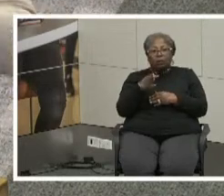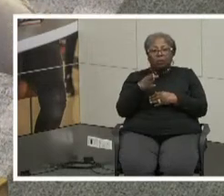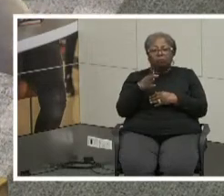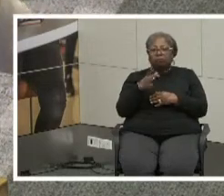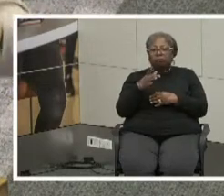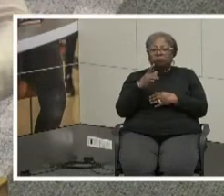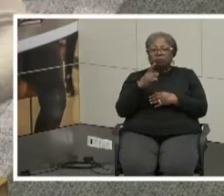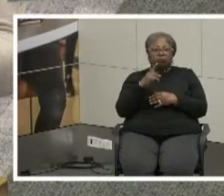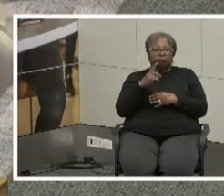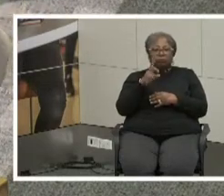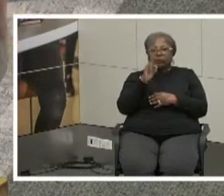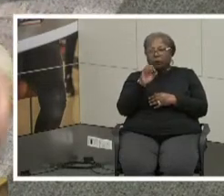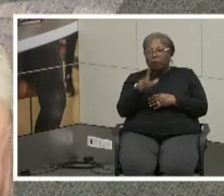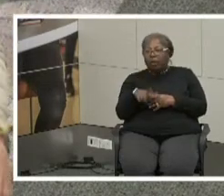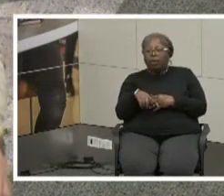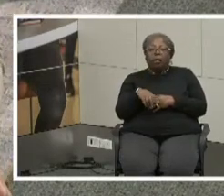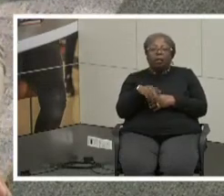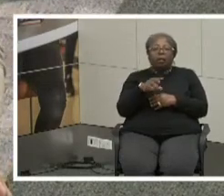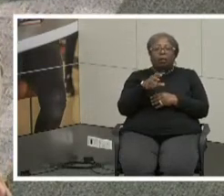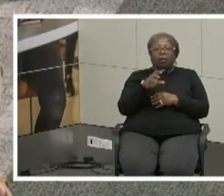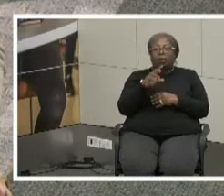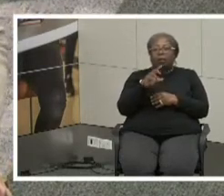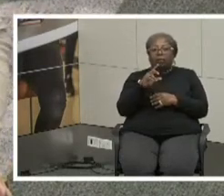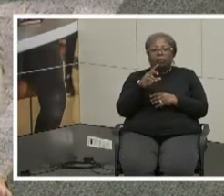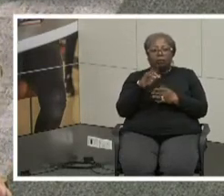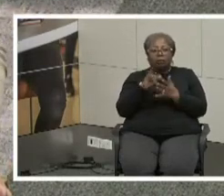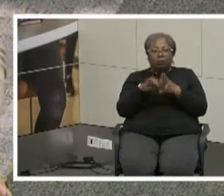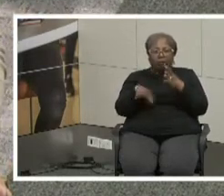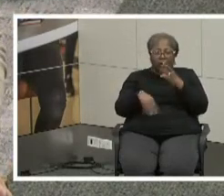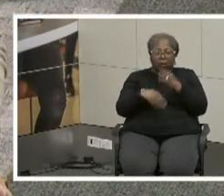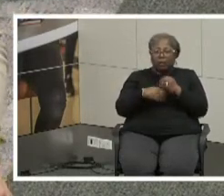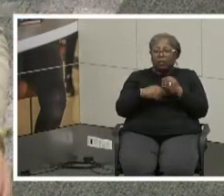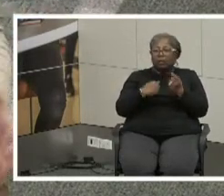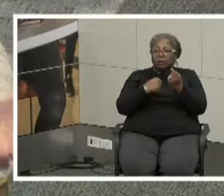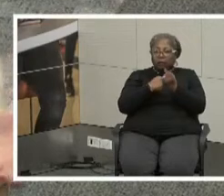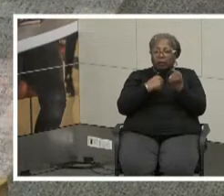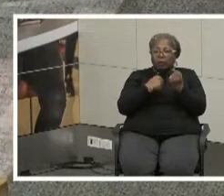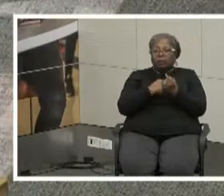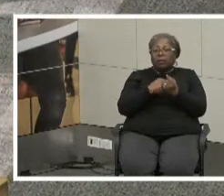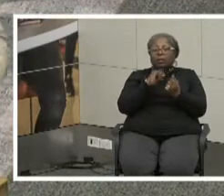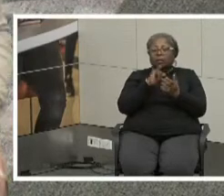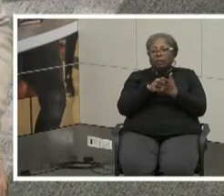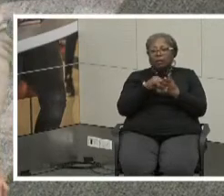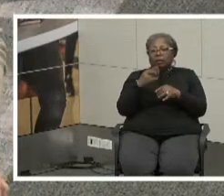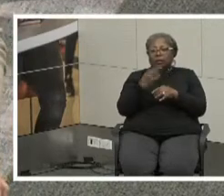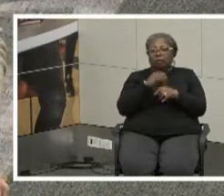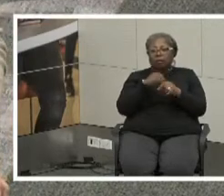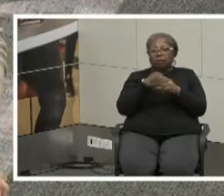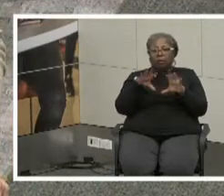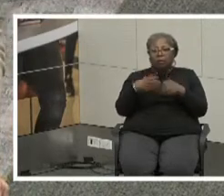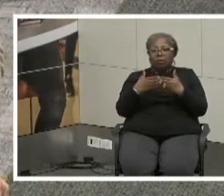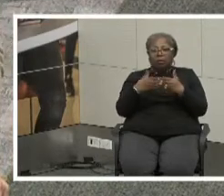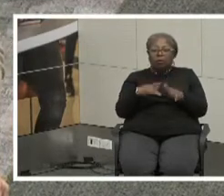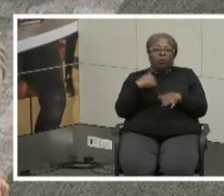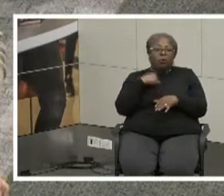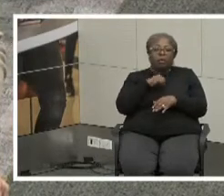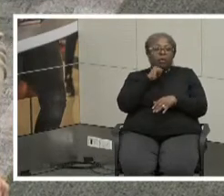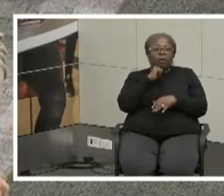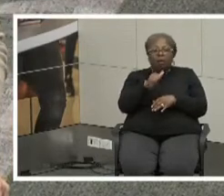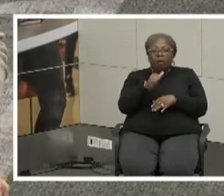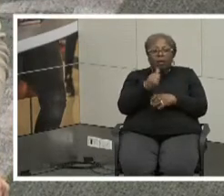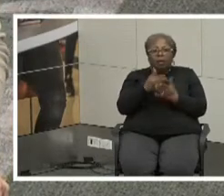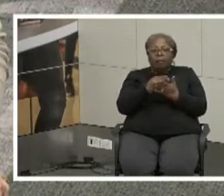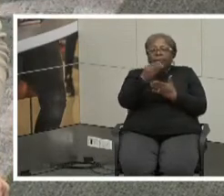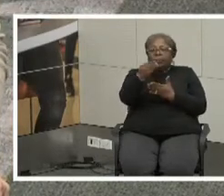the slide and the Dos um and those additional supports that um they use in their classroom so again we're not purchasing